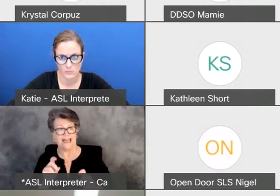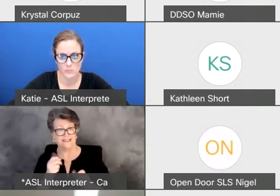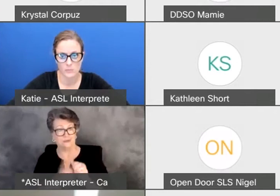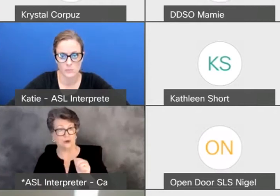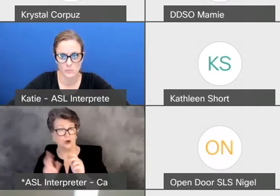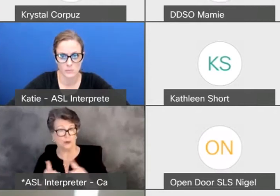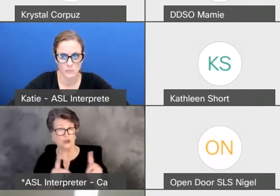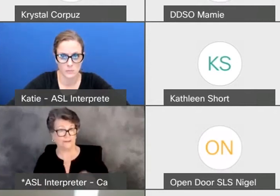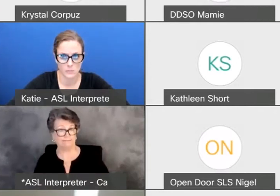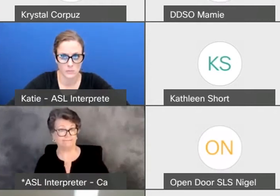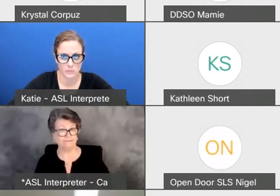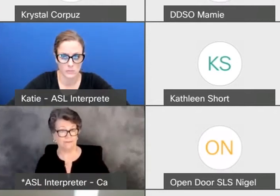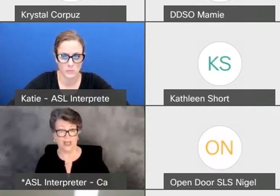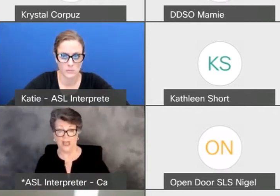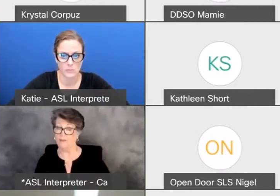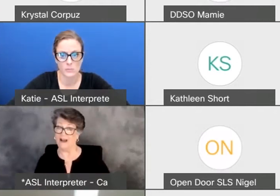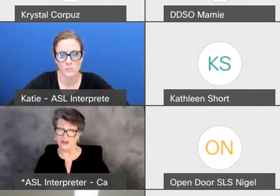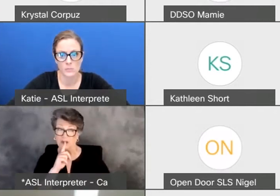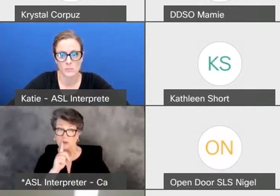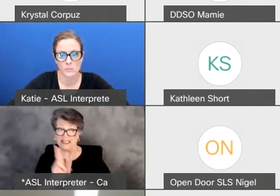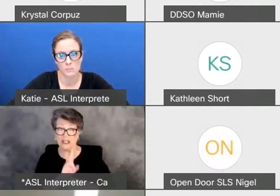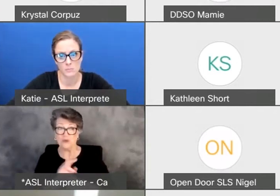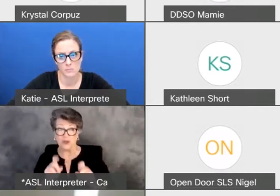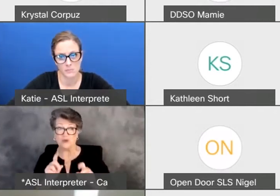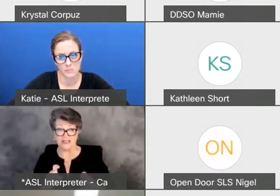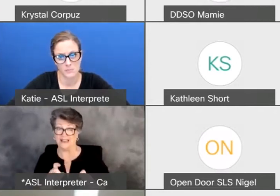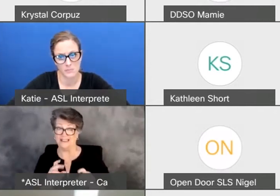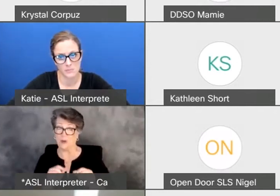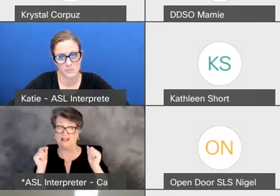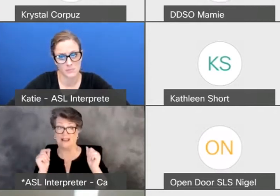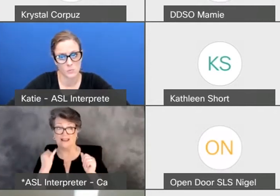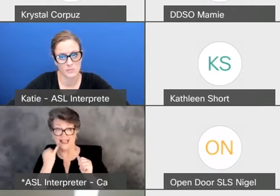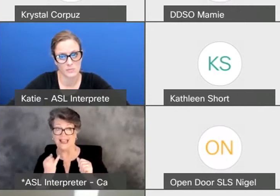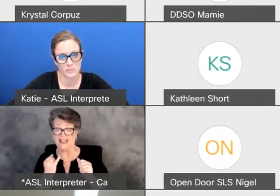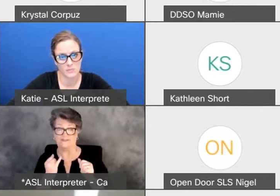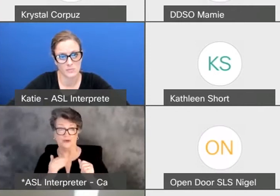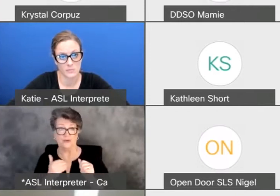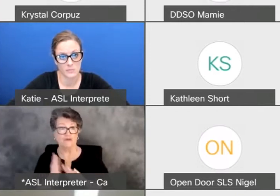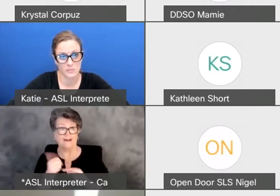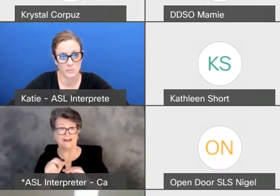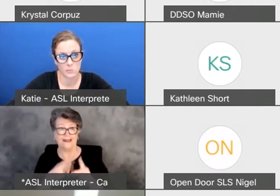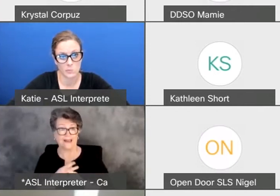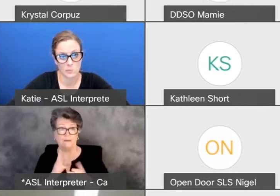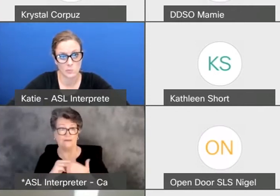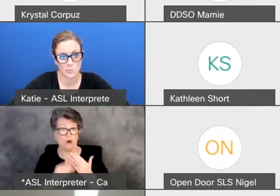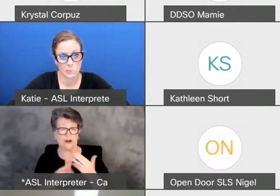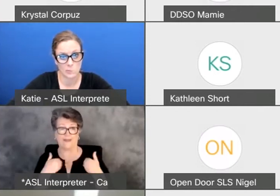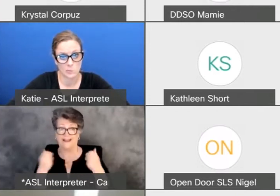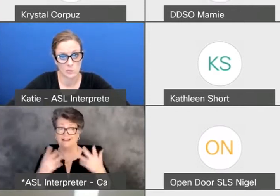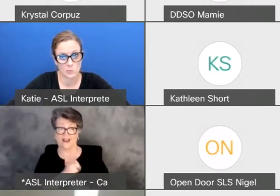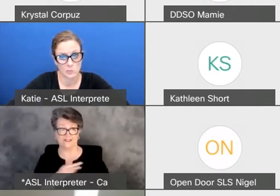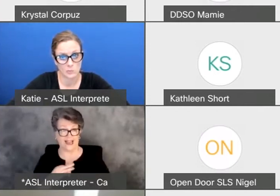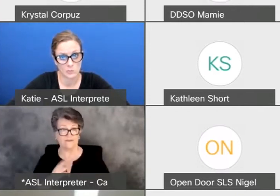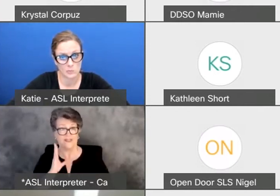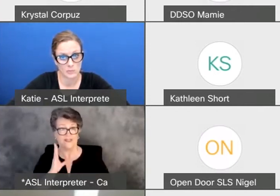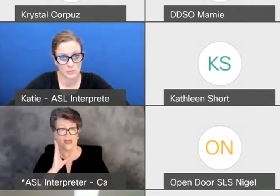But you can burn through tests pretty quickly if you run, any type of program that has a lot of staff that are going